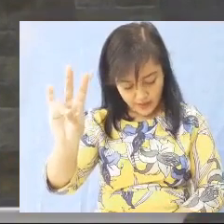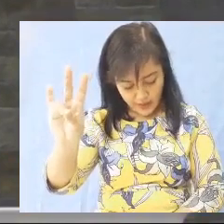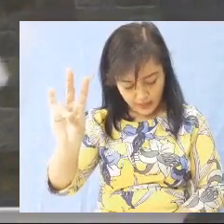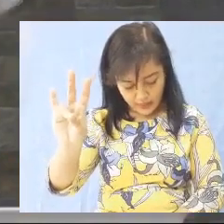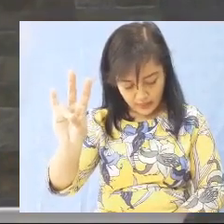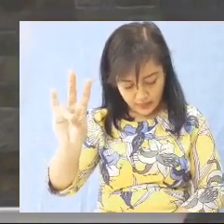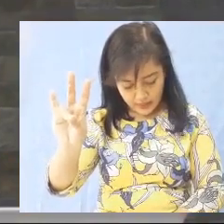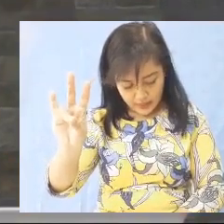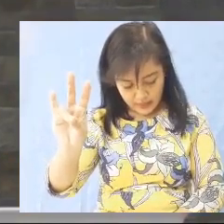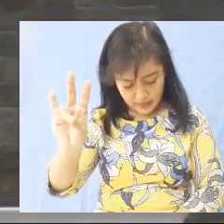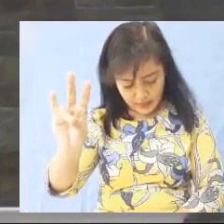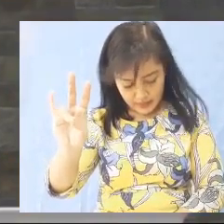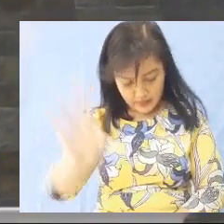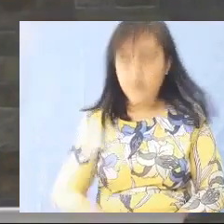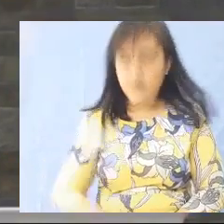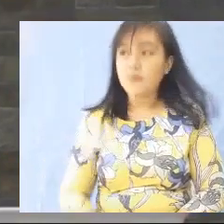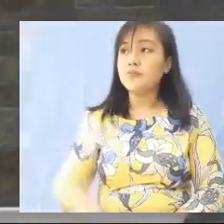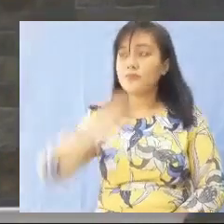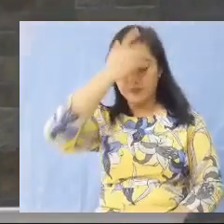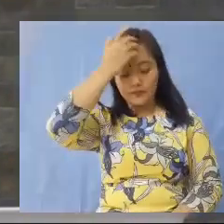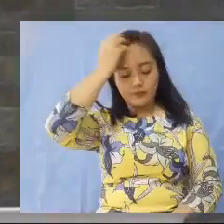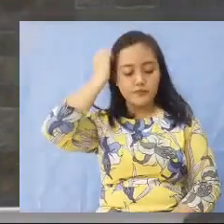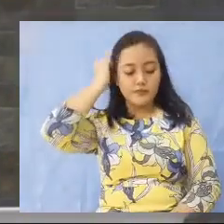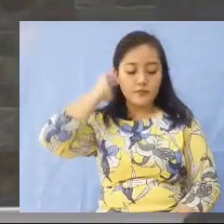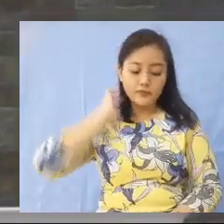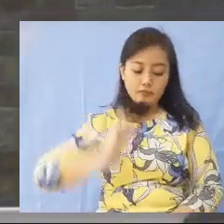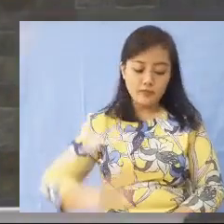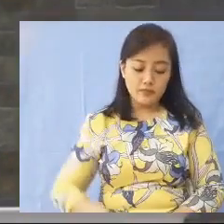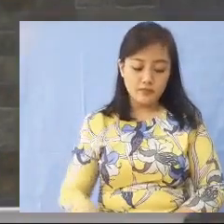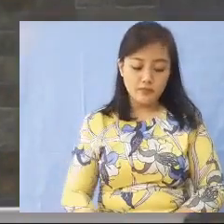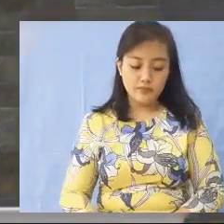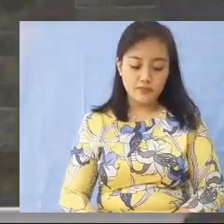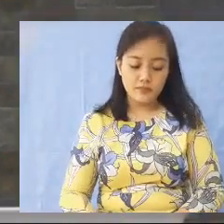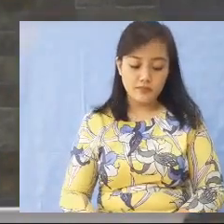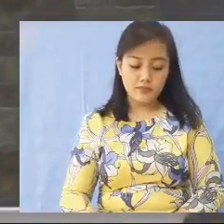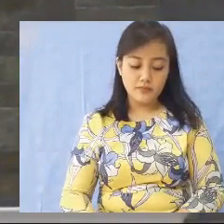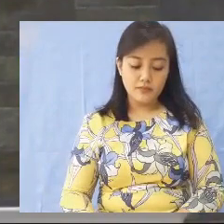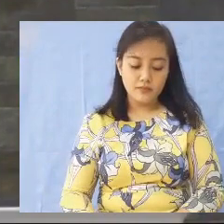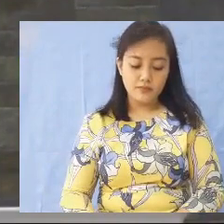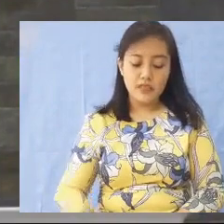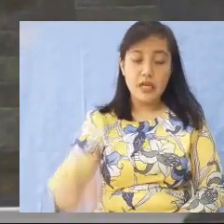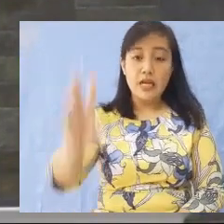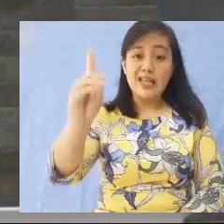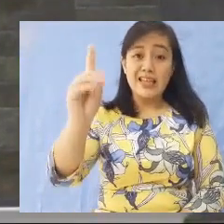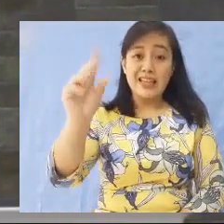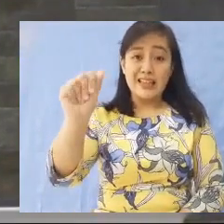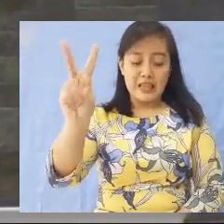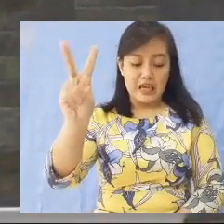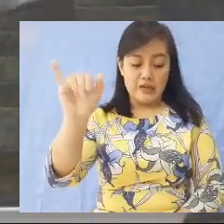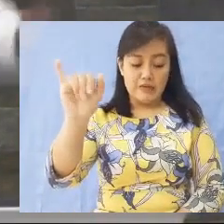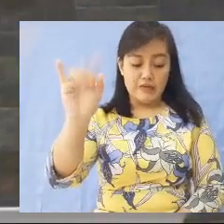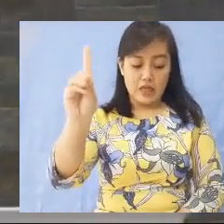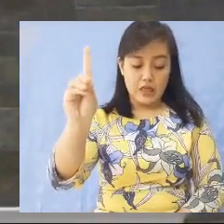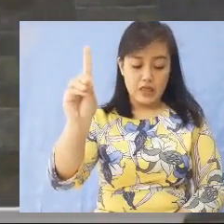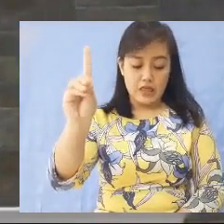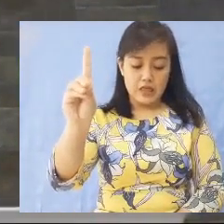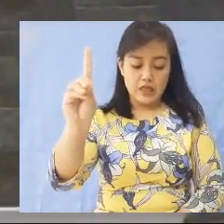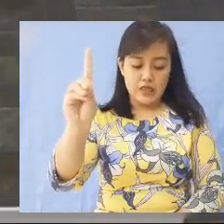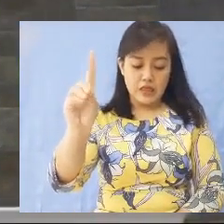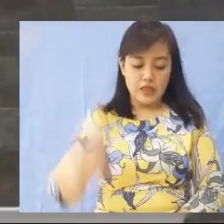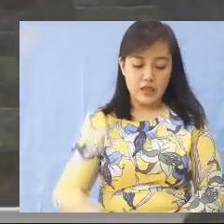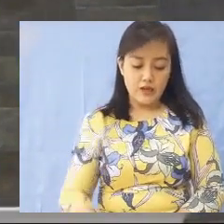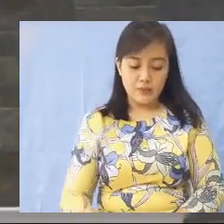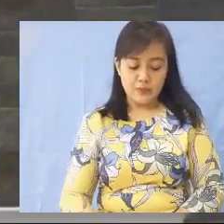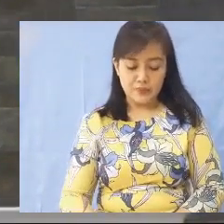snow. Sino po ang pinapanalanginan ni David dito? Of course, yung God, yung Diyos. But as far as the work of the Holy Spirit